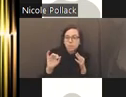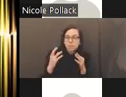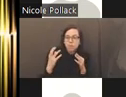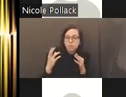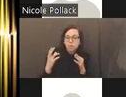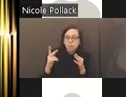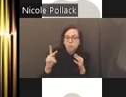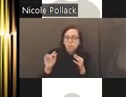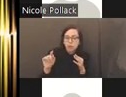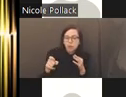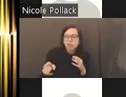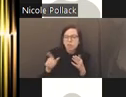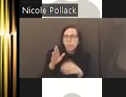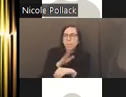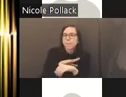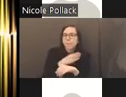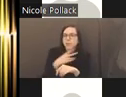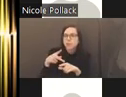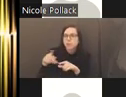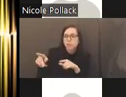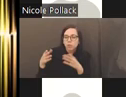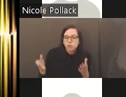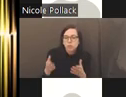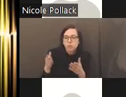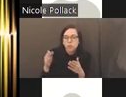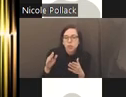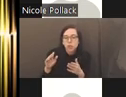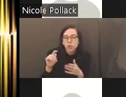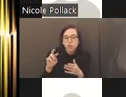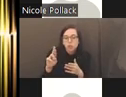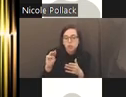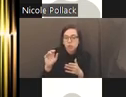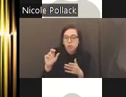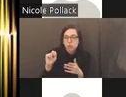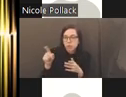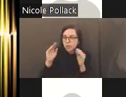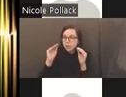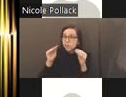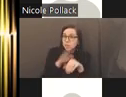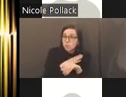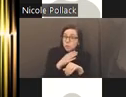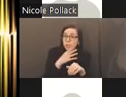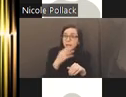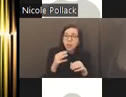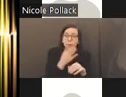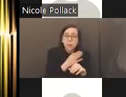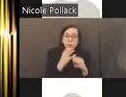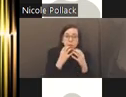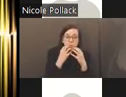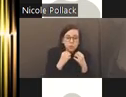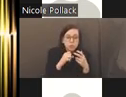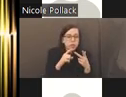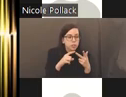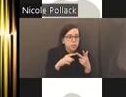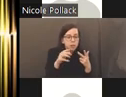of our music faculty at Truman. He teaches music appreciation, but also music theory